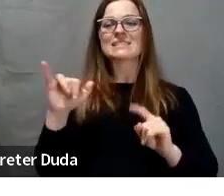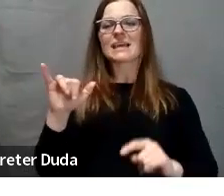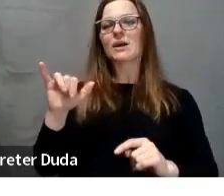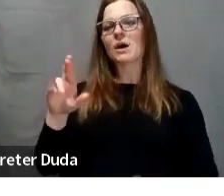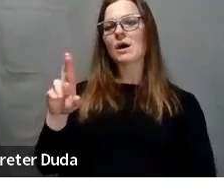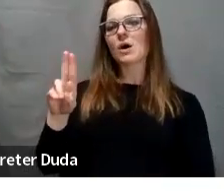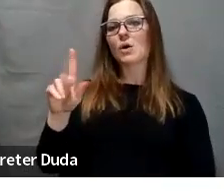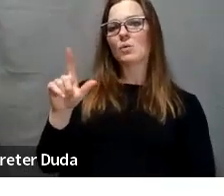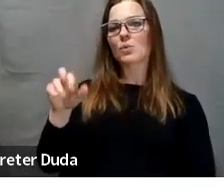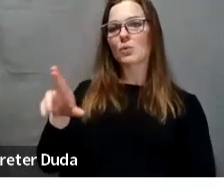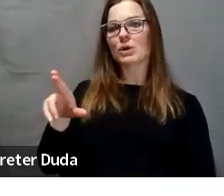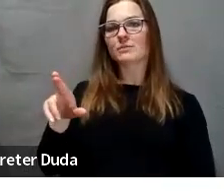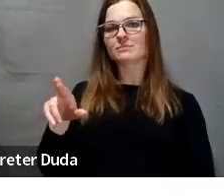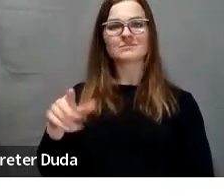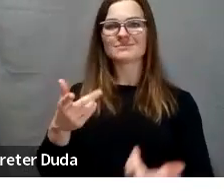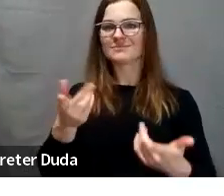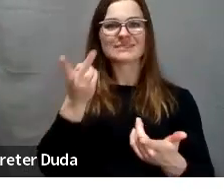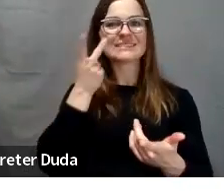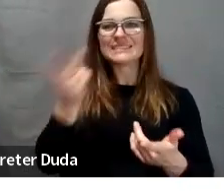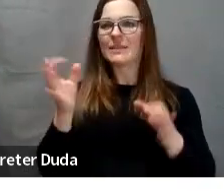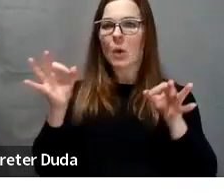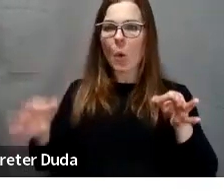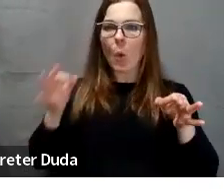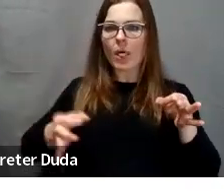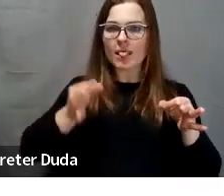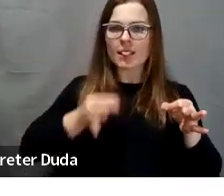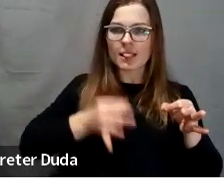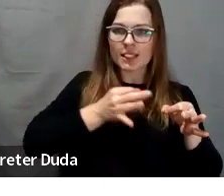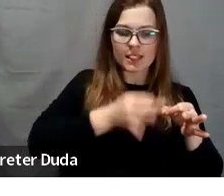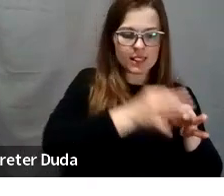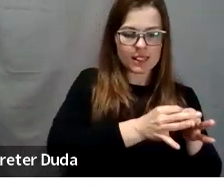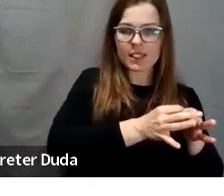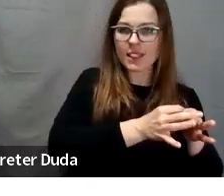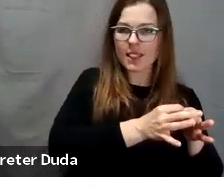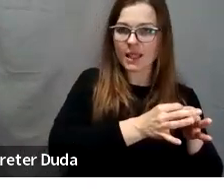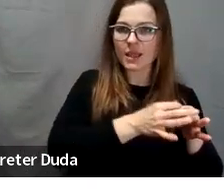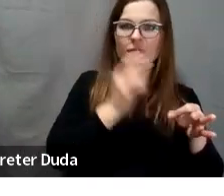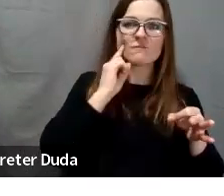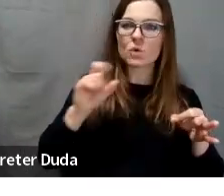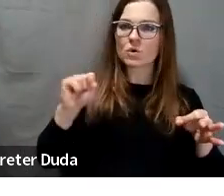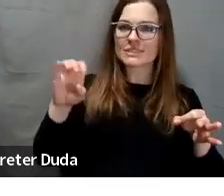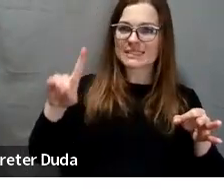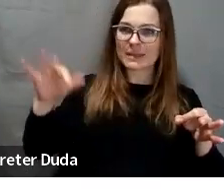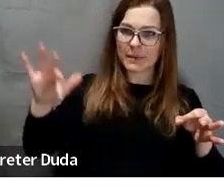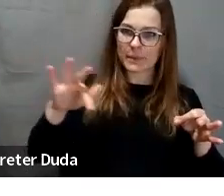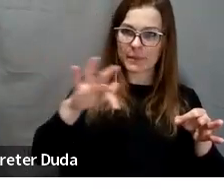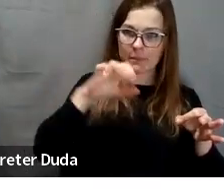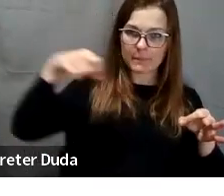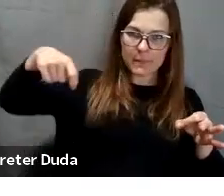it just for seed placement. And at the bottom of the ruler, it does say like lettuce 8 inches